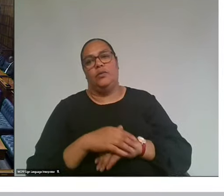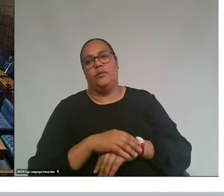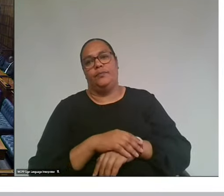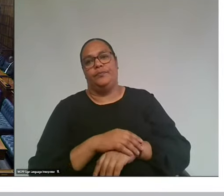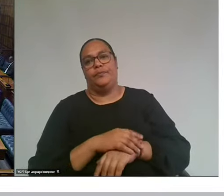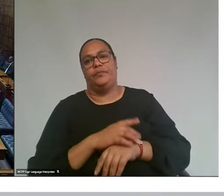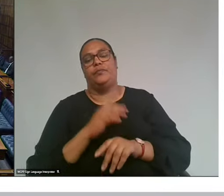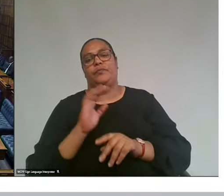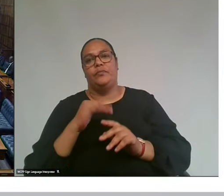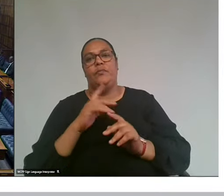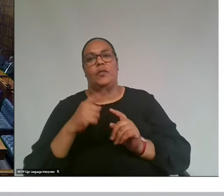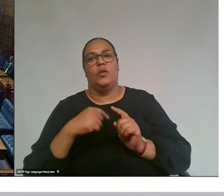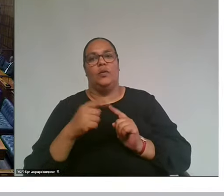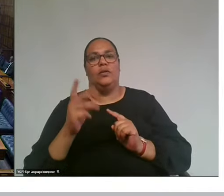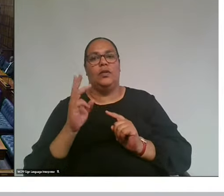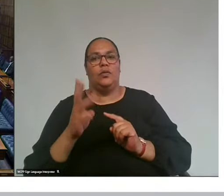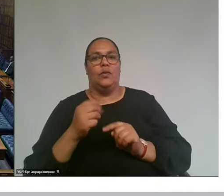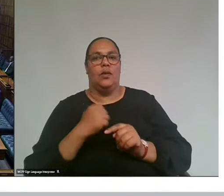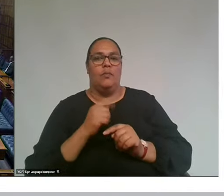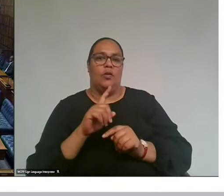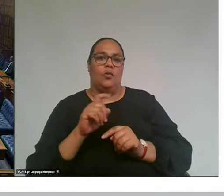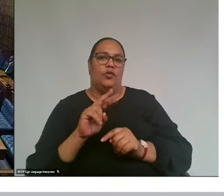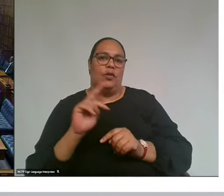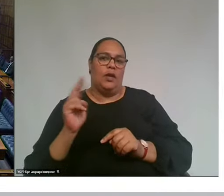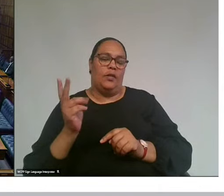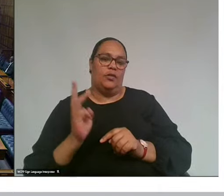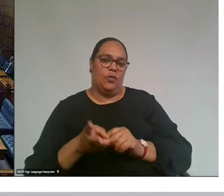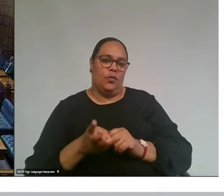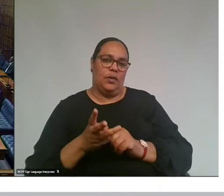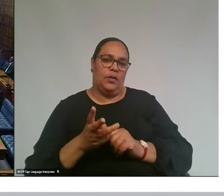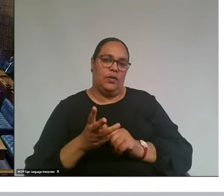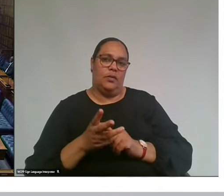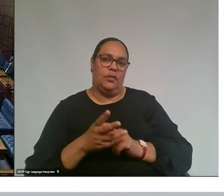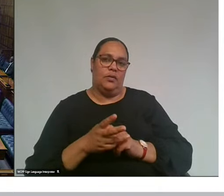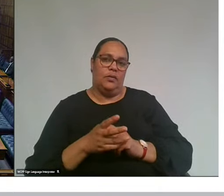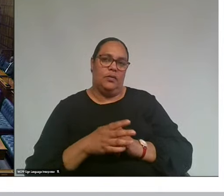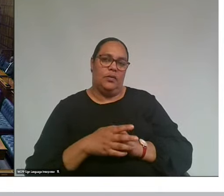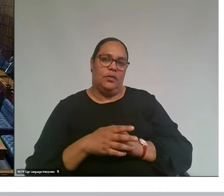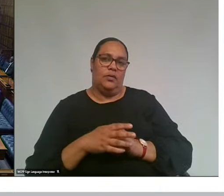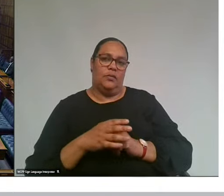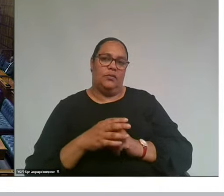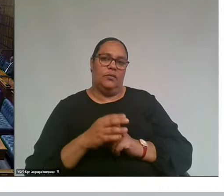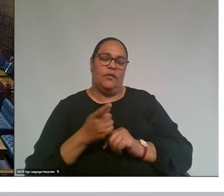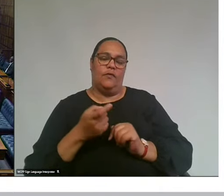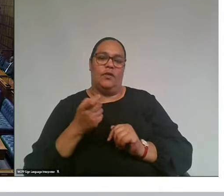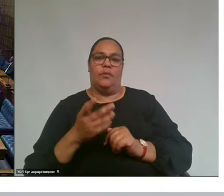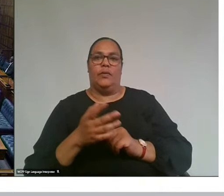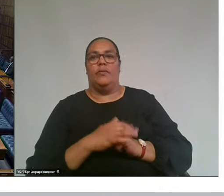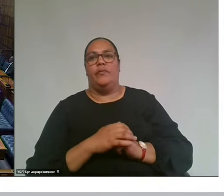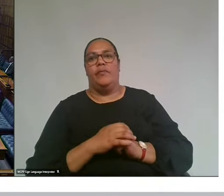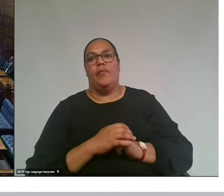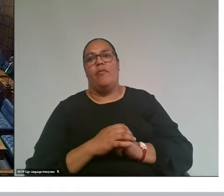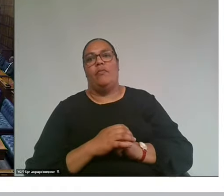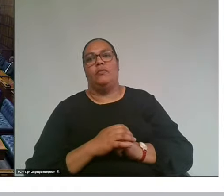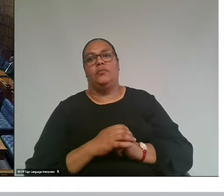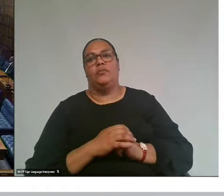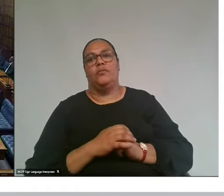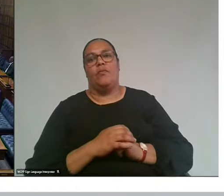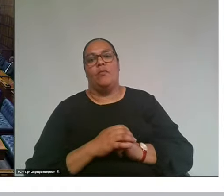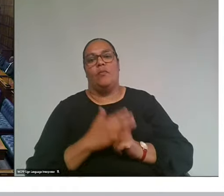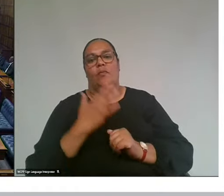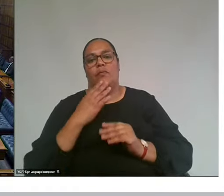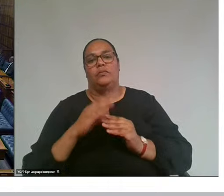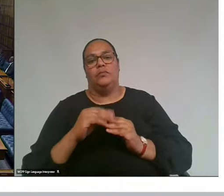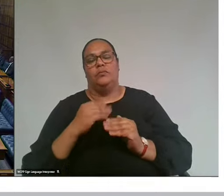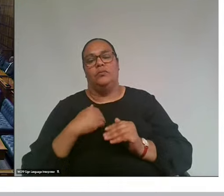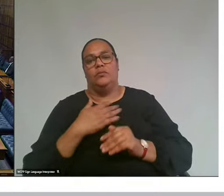I would then send my other questions I could not ask in a return format thanks thank you member I